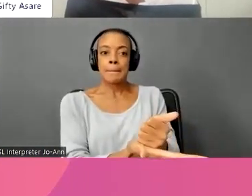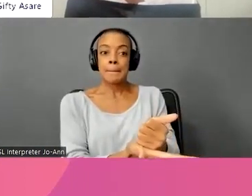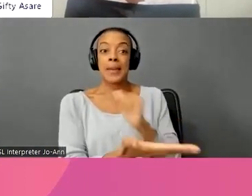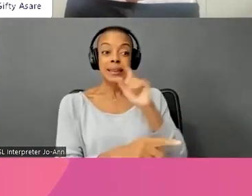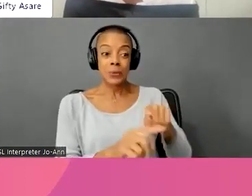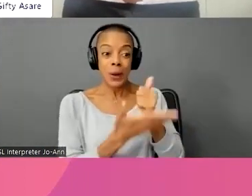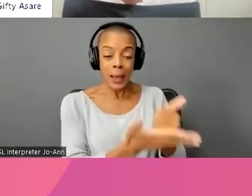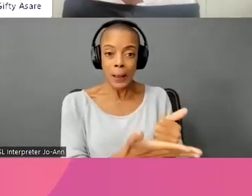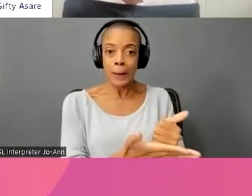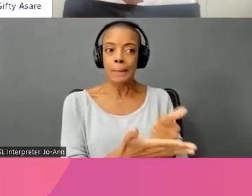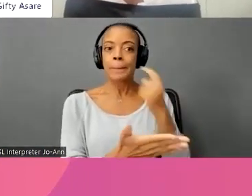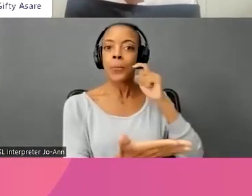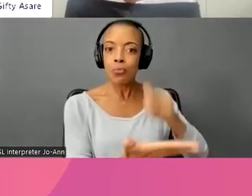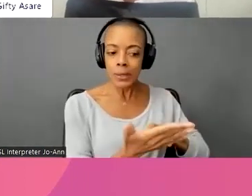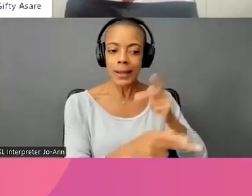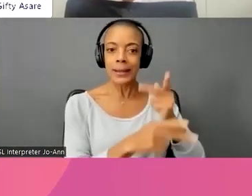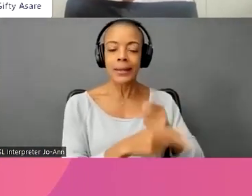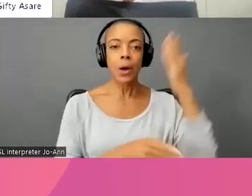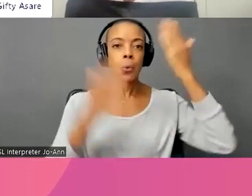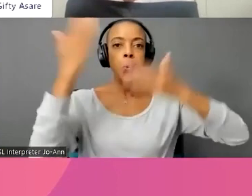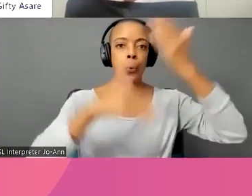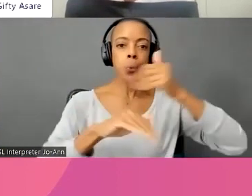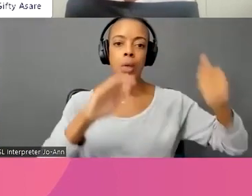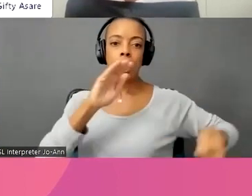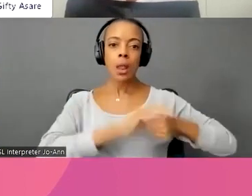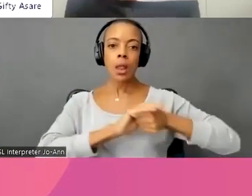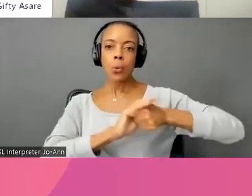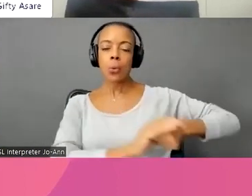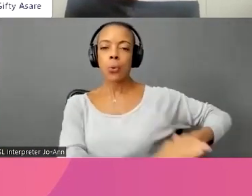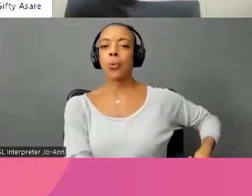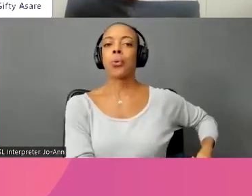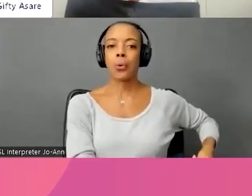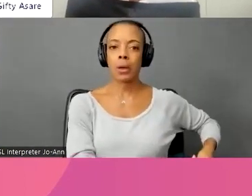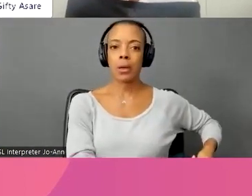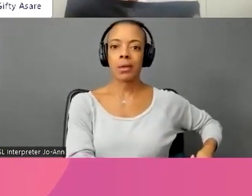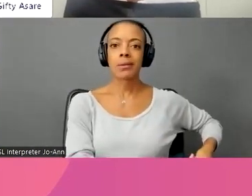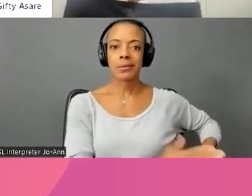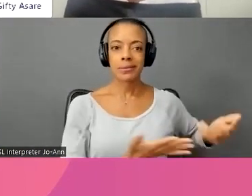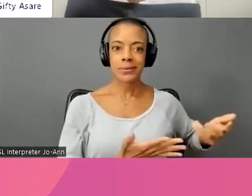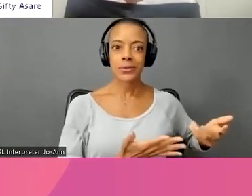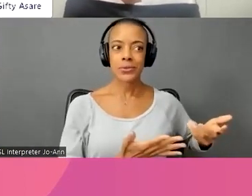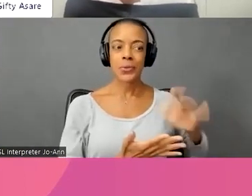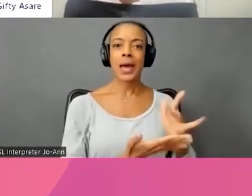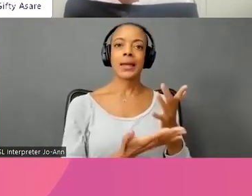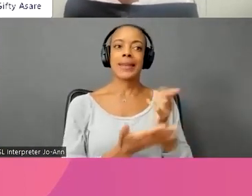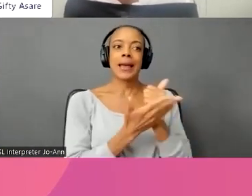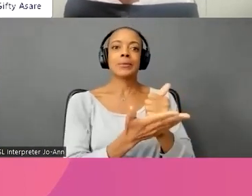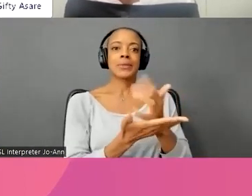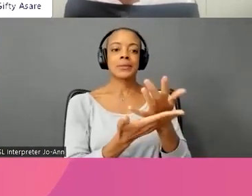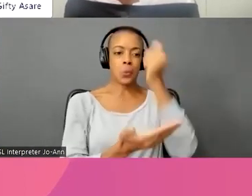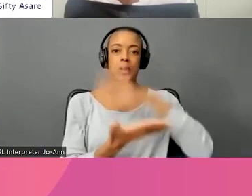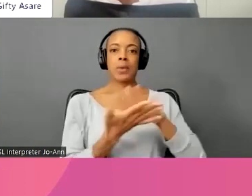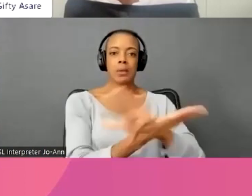for it. It goes unnoticed. It feeds and almost helps in the erasure of women in this